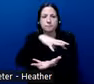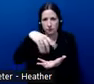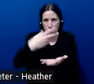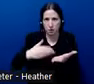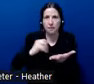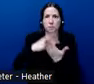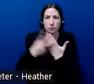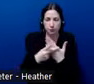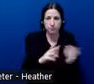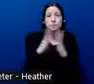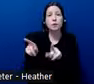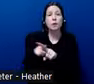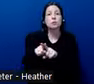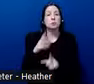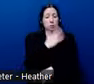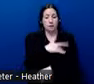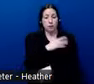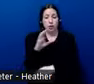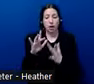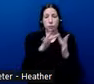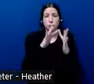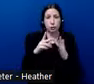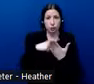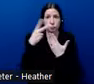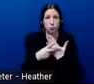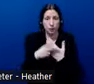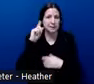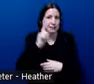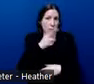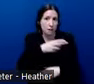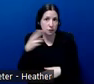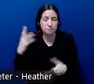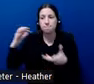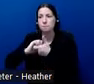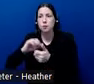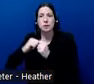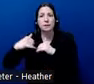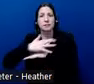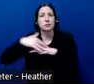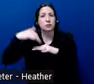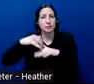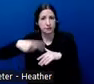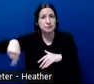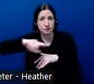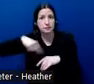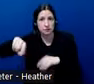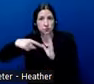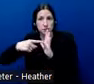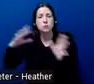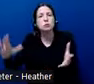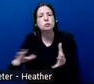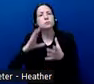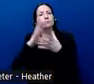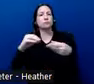Deaf and Hard of Hearing, collaborated with Indigenous representatives on productions in ASL. They